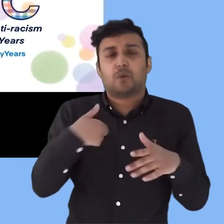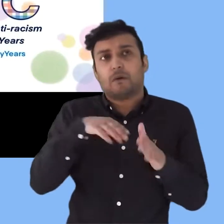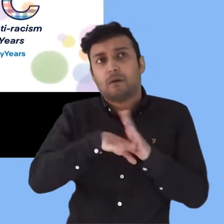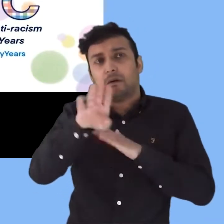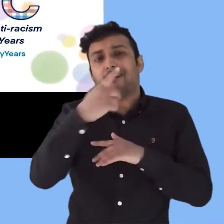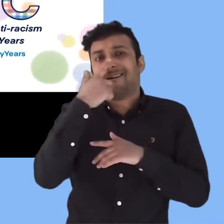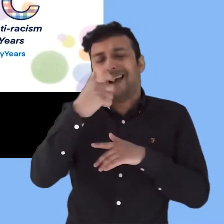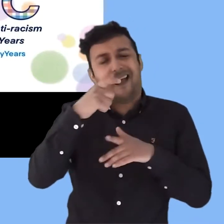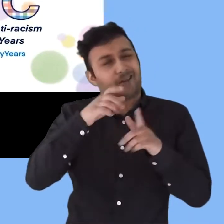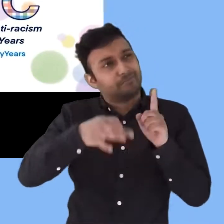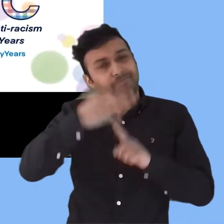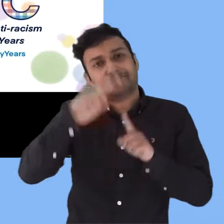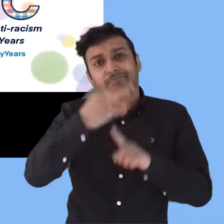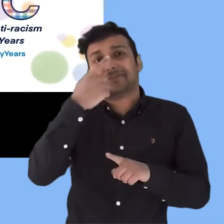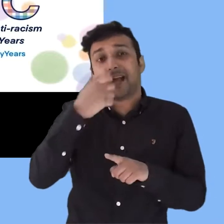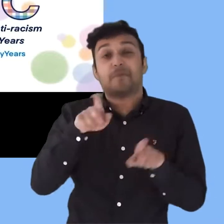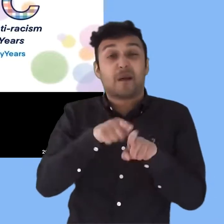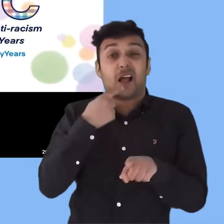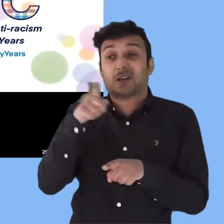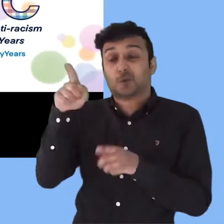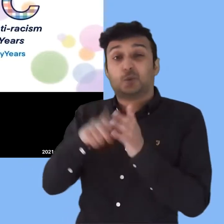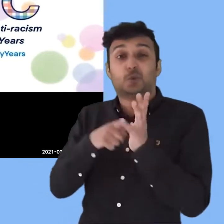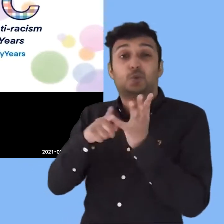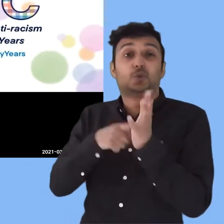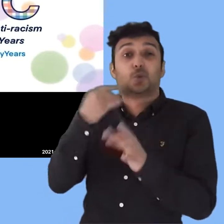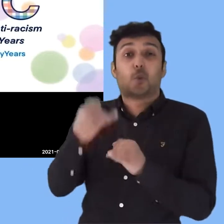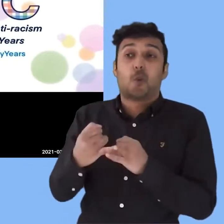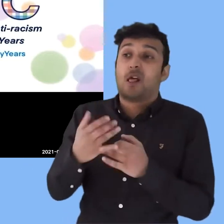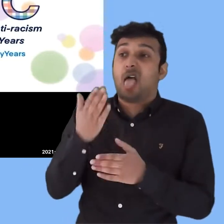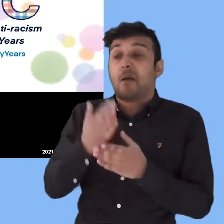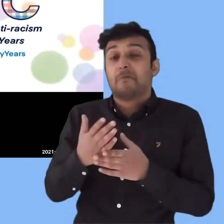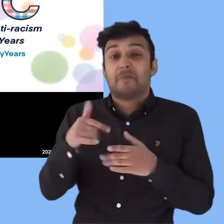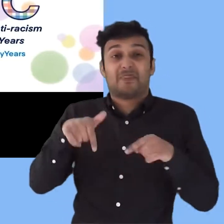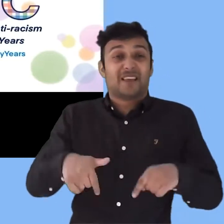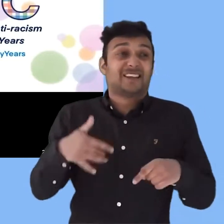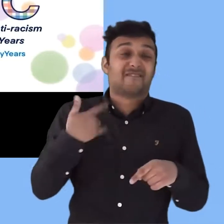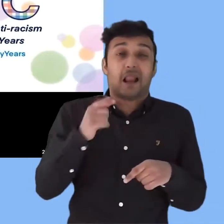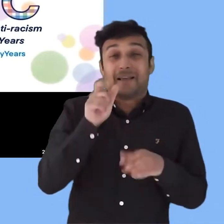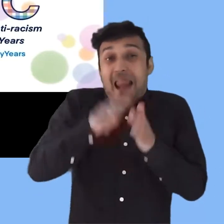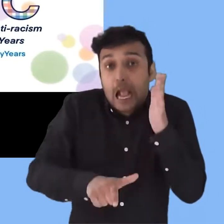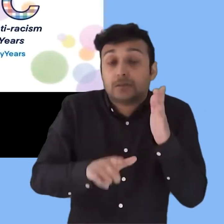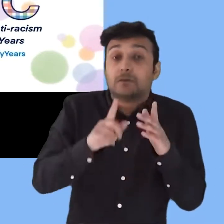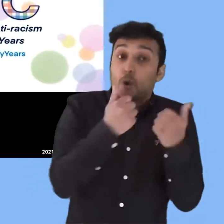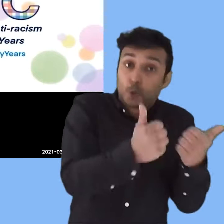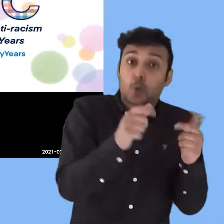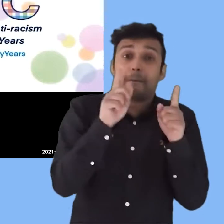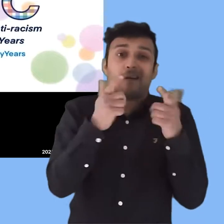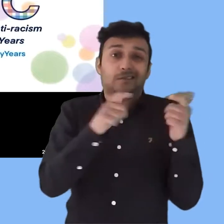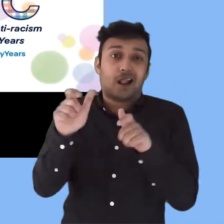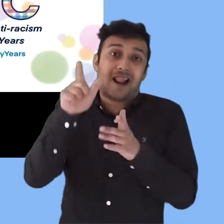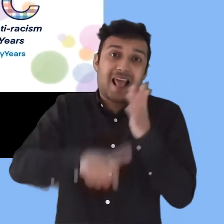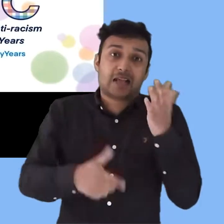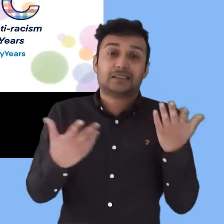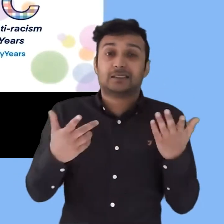like too little too late. I think, did it take for somebody to be murdered on the other side of the world for us to really wake